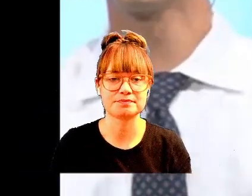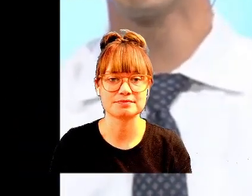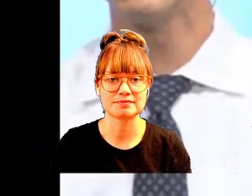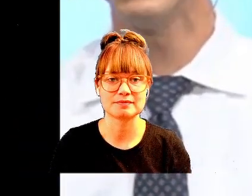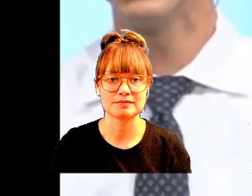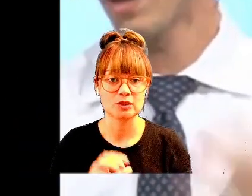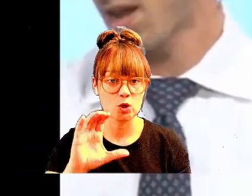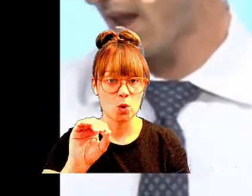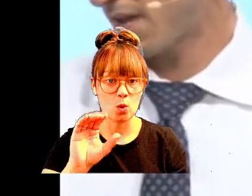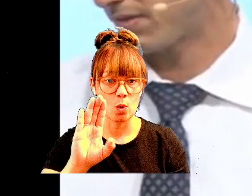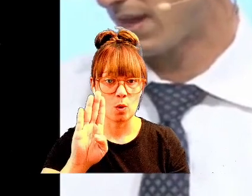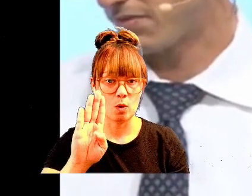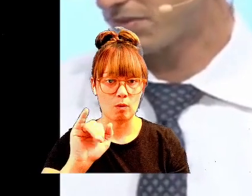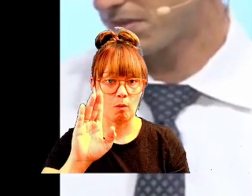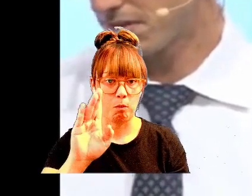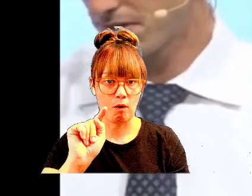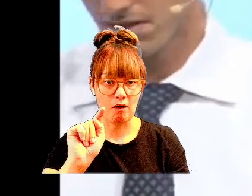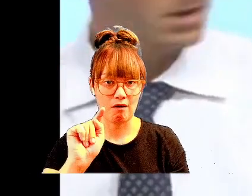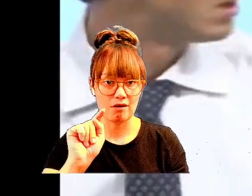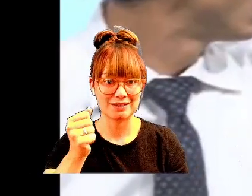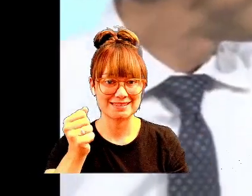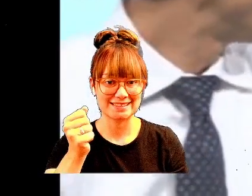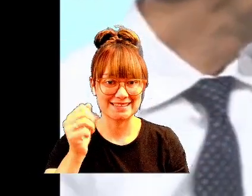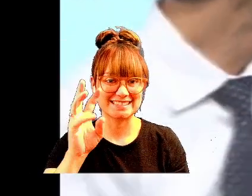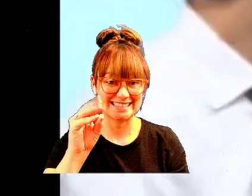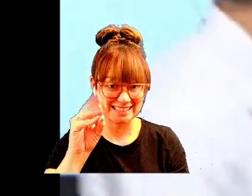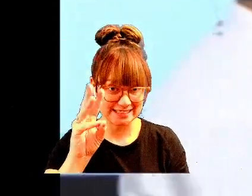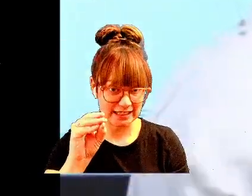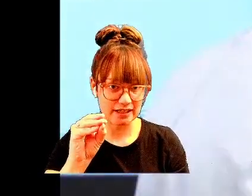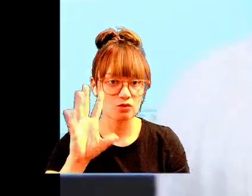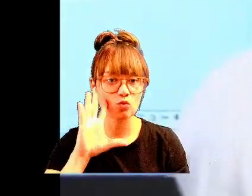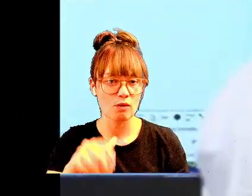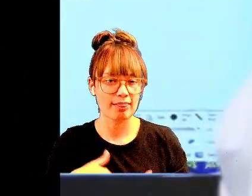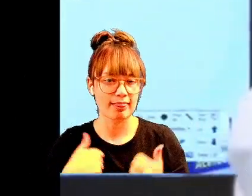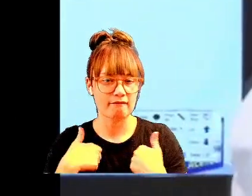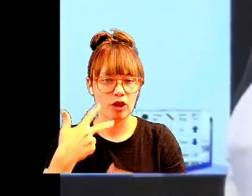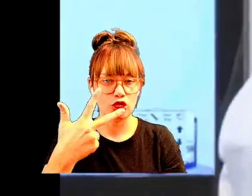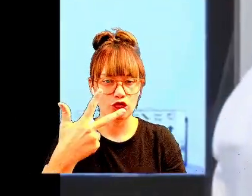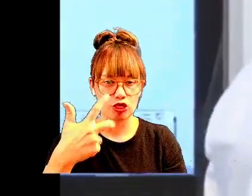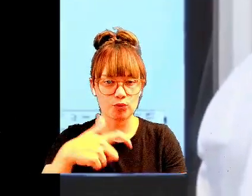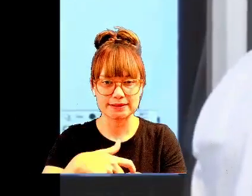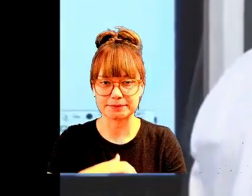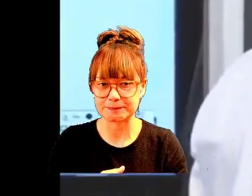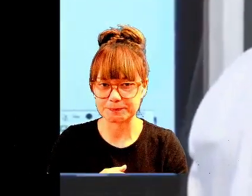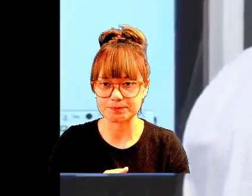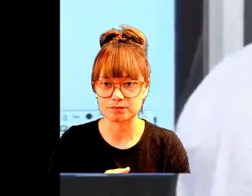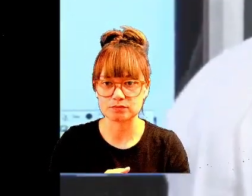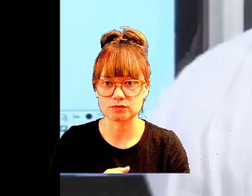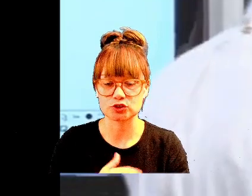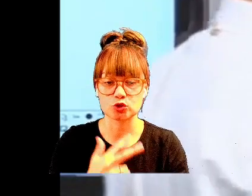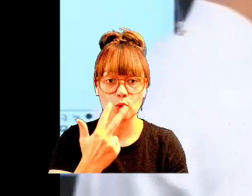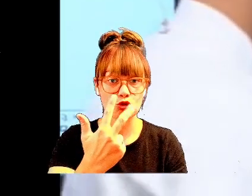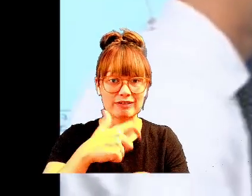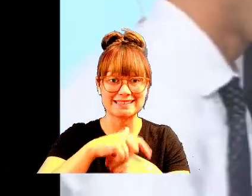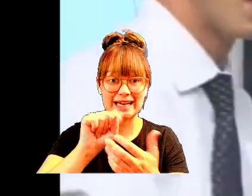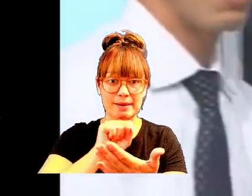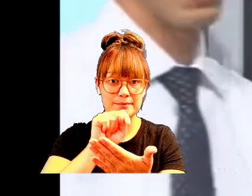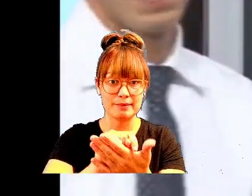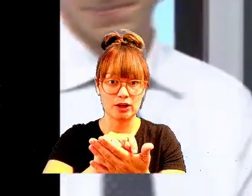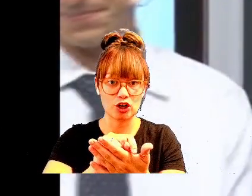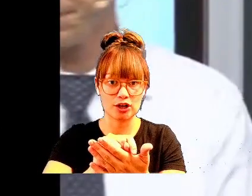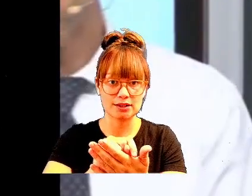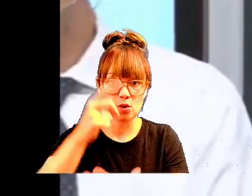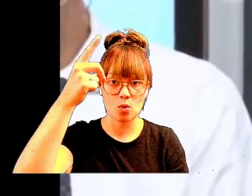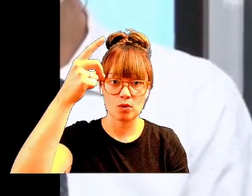through 3 half-lives. And that is why our t time period will be to the 3rd